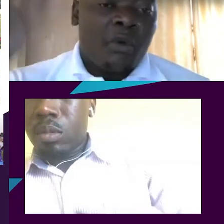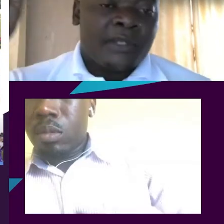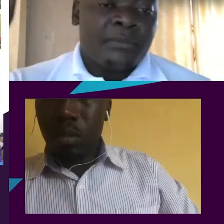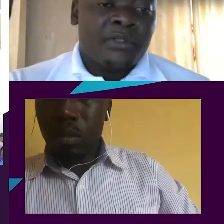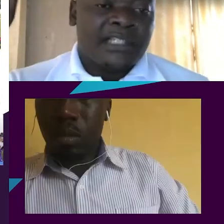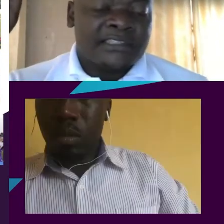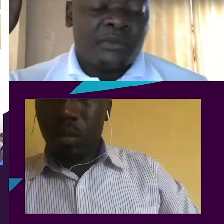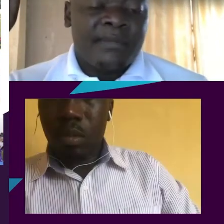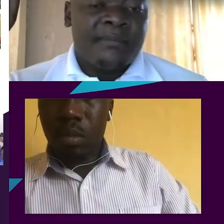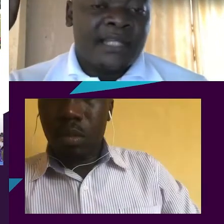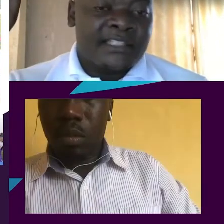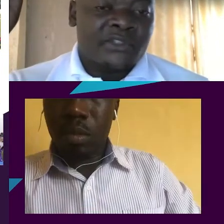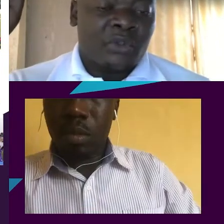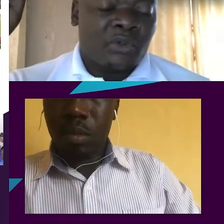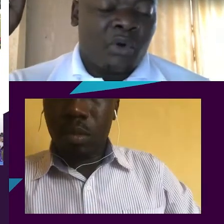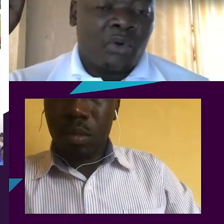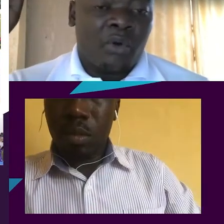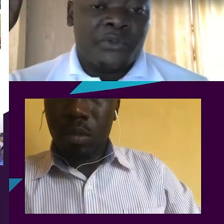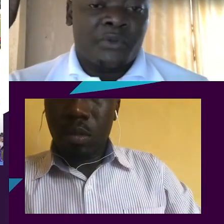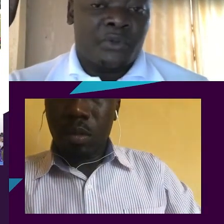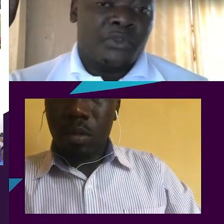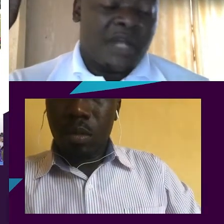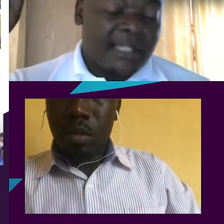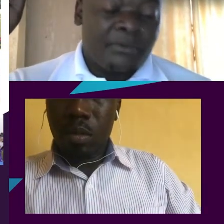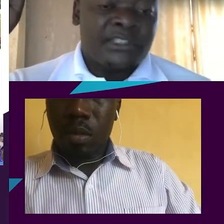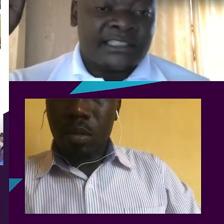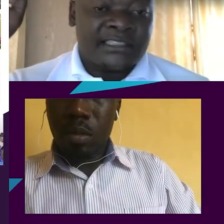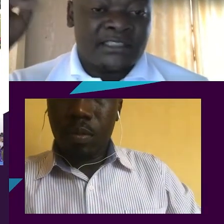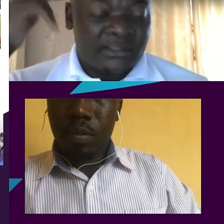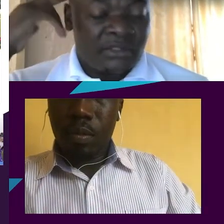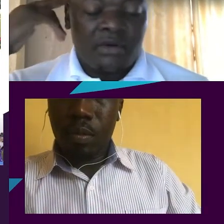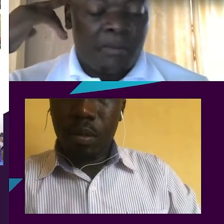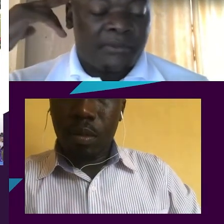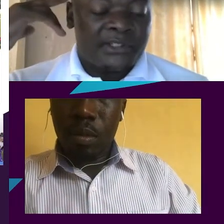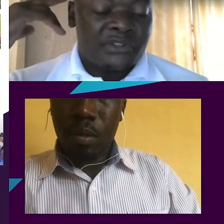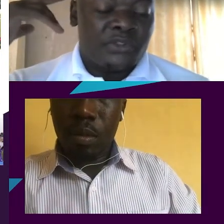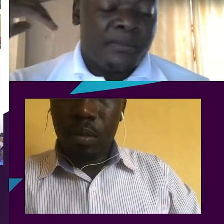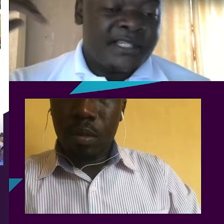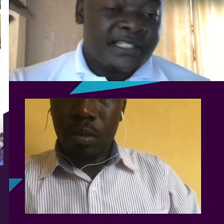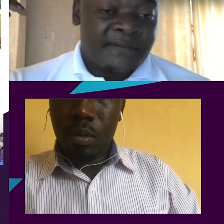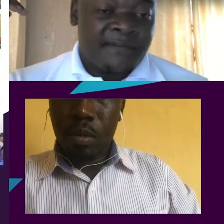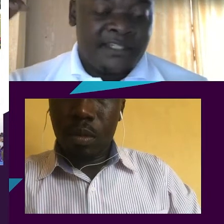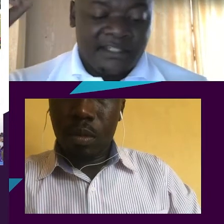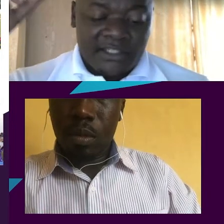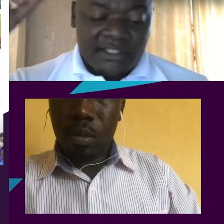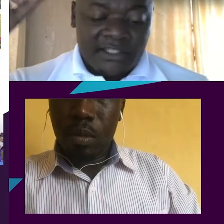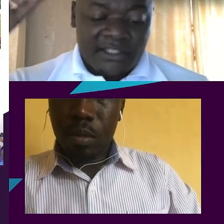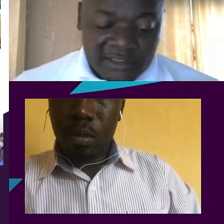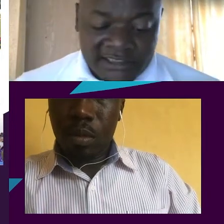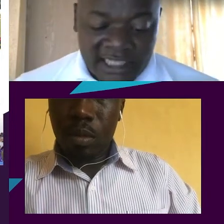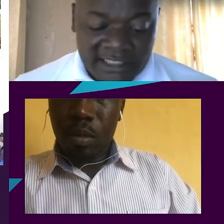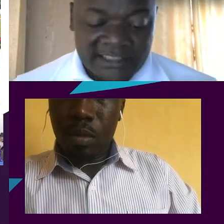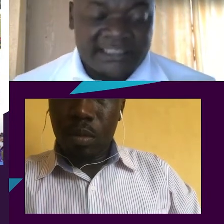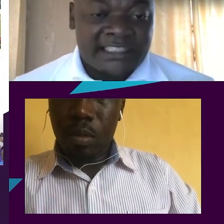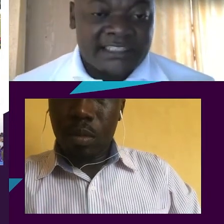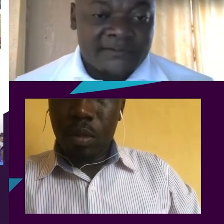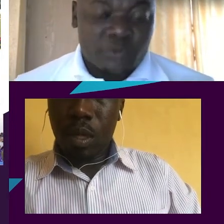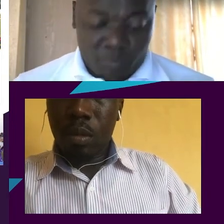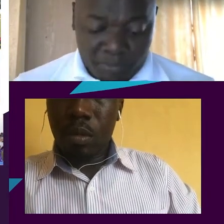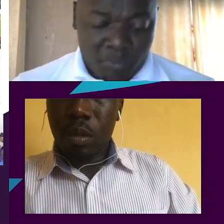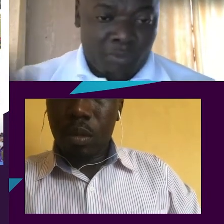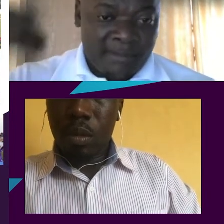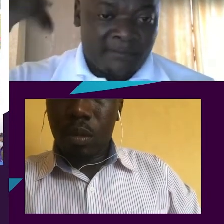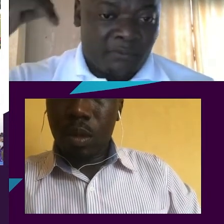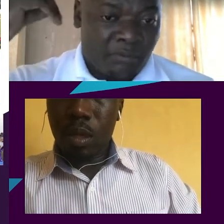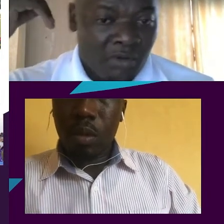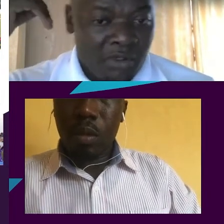You've seen now we broadcast women matches on Uganda Broadcasting Corporation, UBC TV. So all these are initiatives